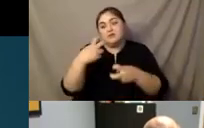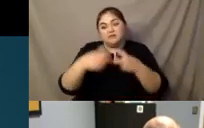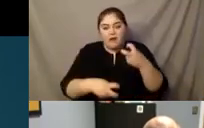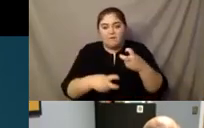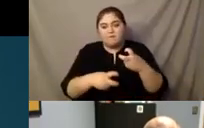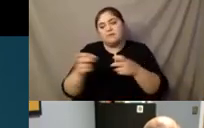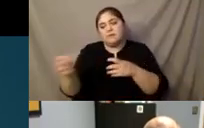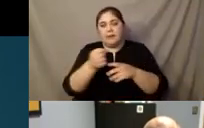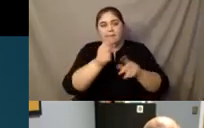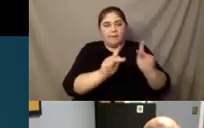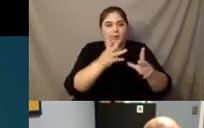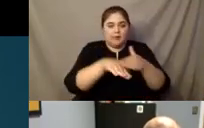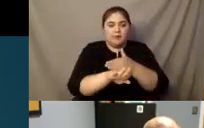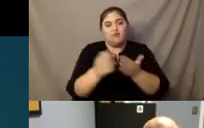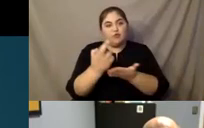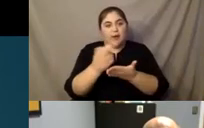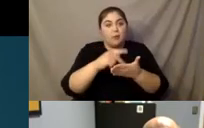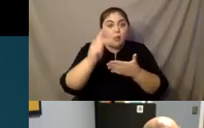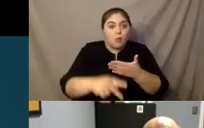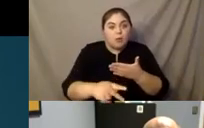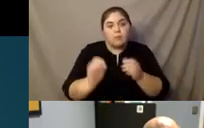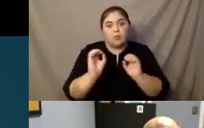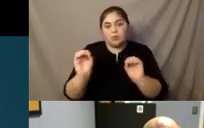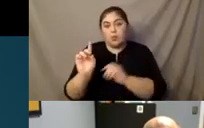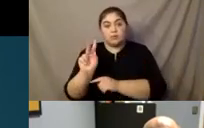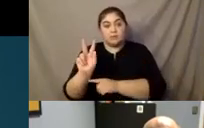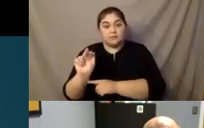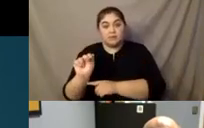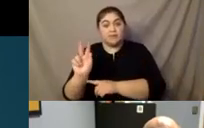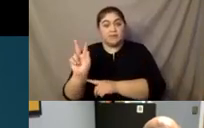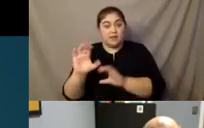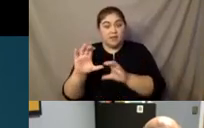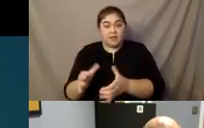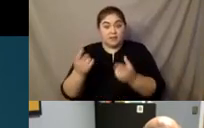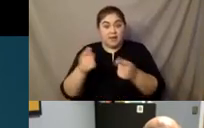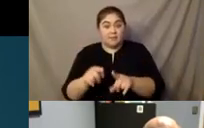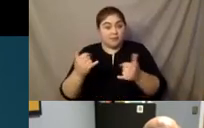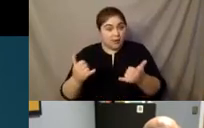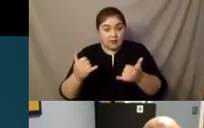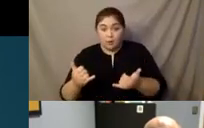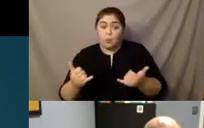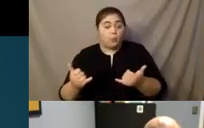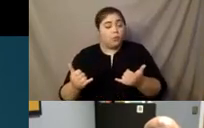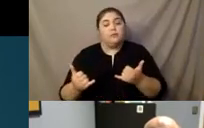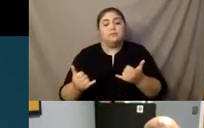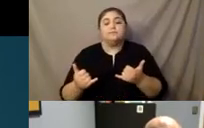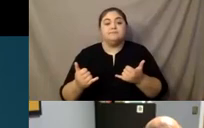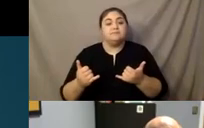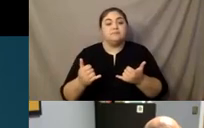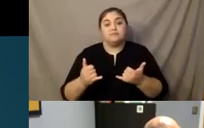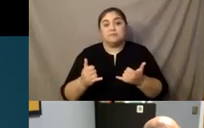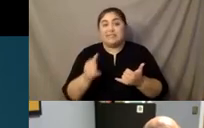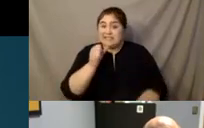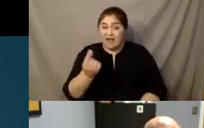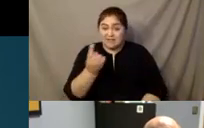into those kinds of programs. There's no domestic violence classes happening right now. So it's, not